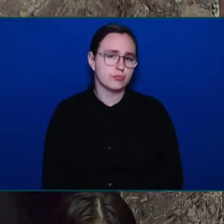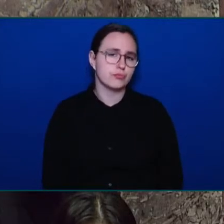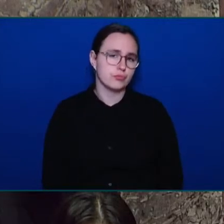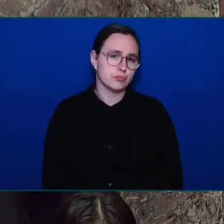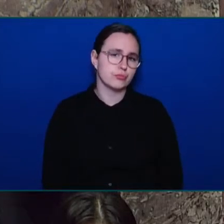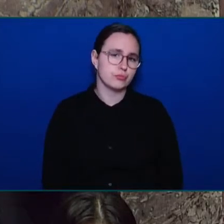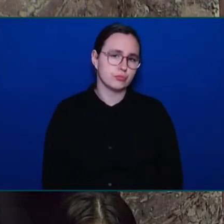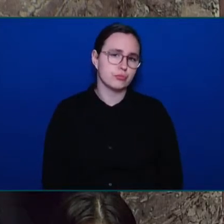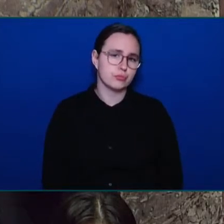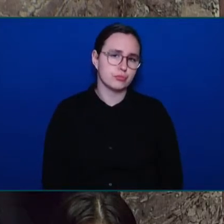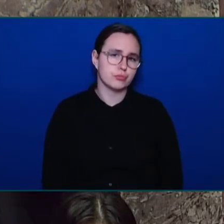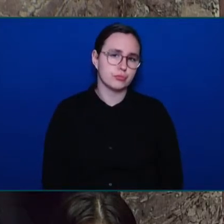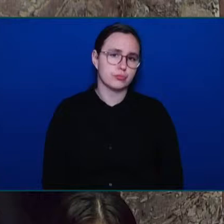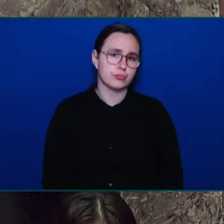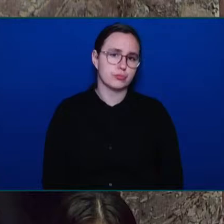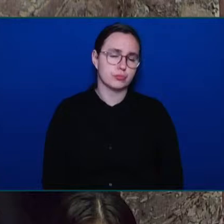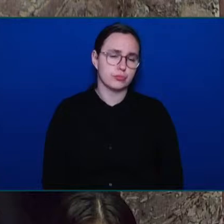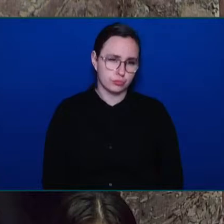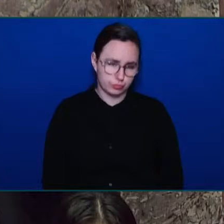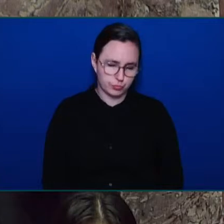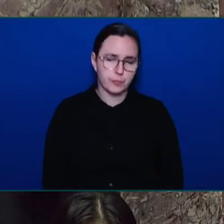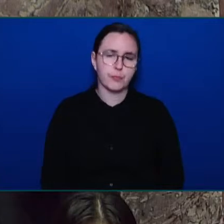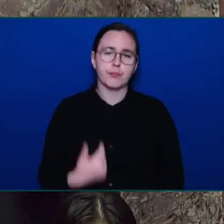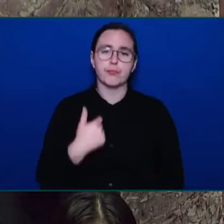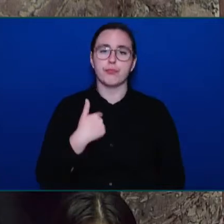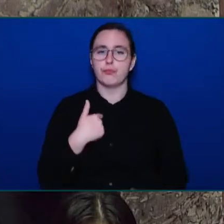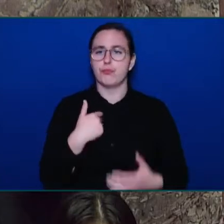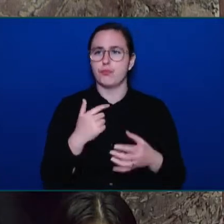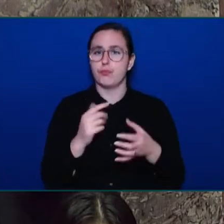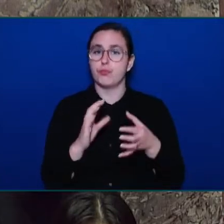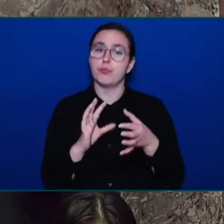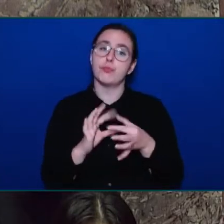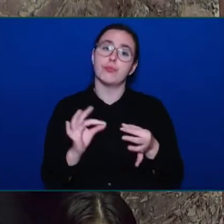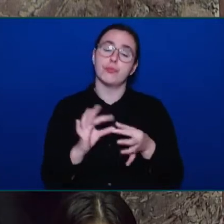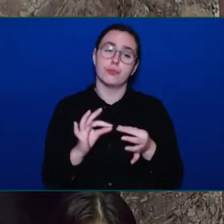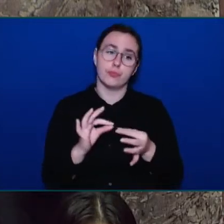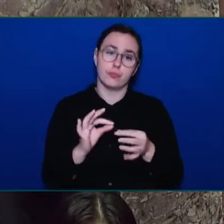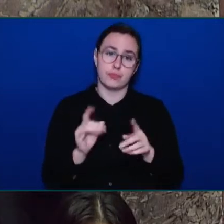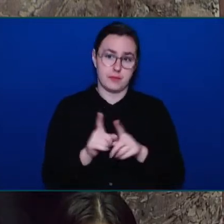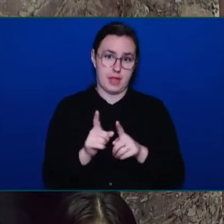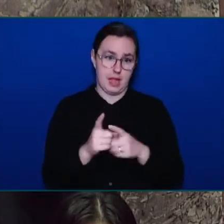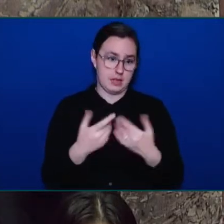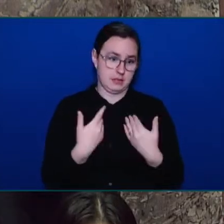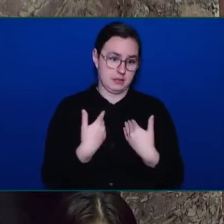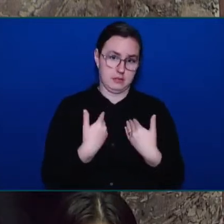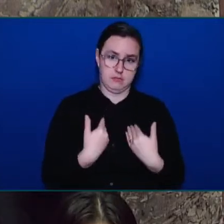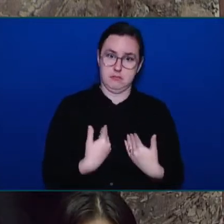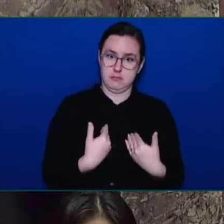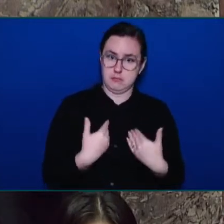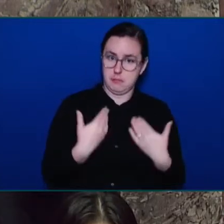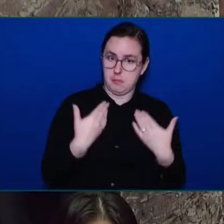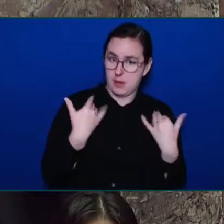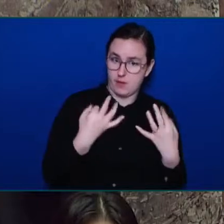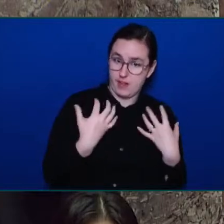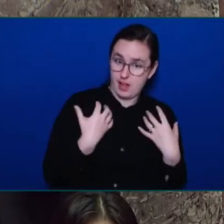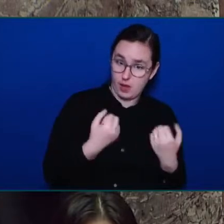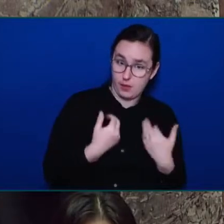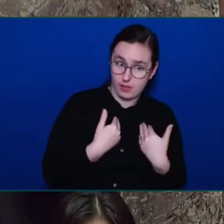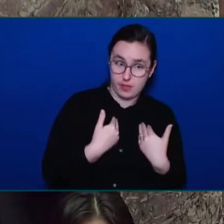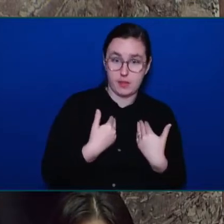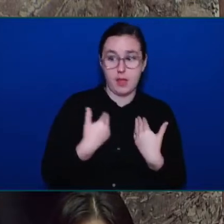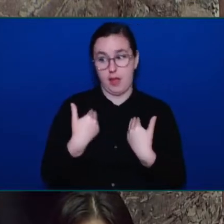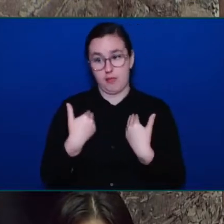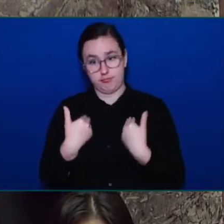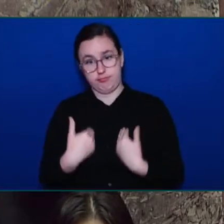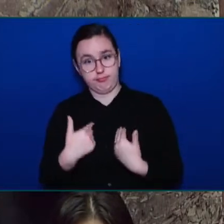as a Minister of Health and as a person in BC, I care about every single case. And members